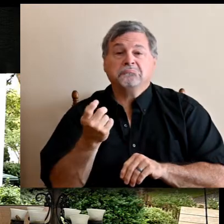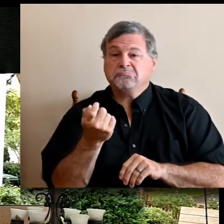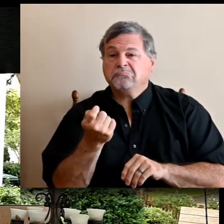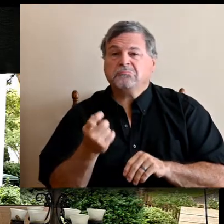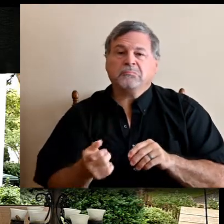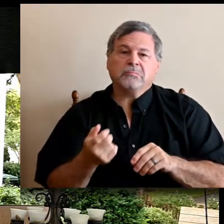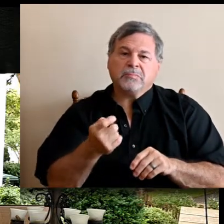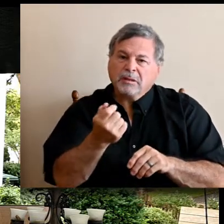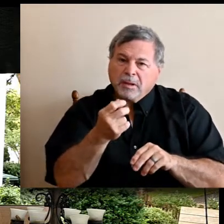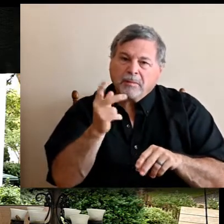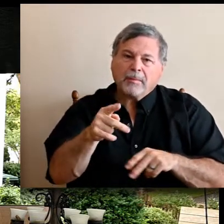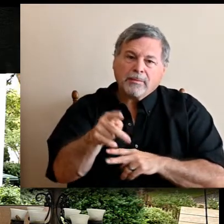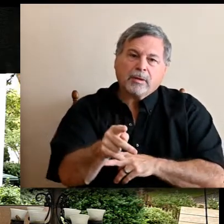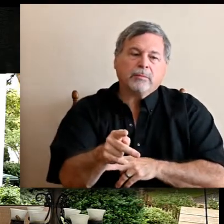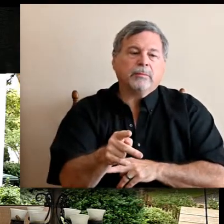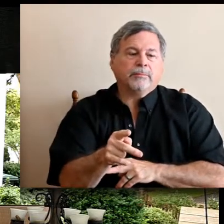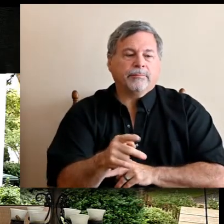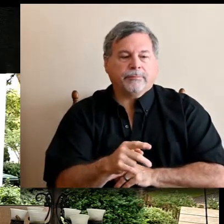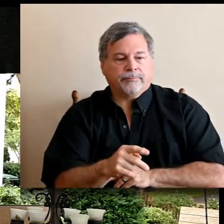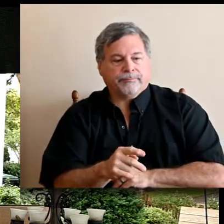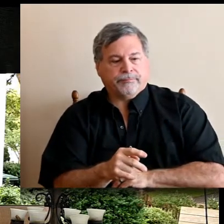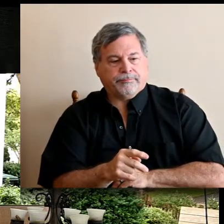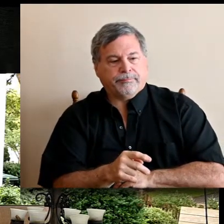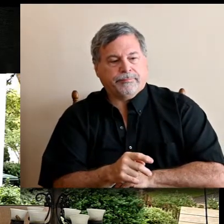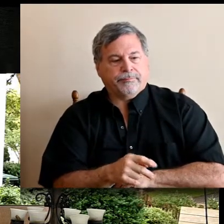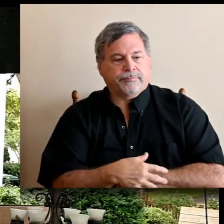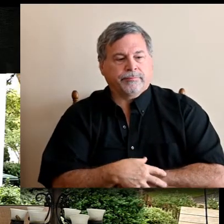Okay, we add some pepper.